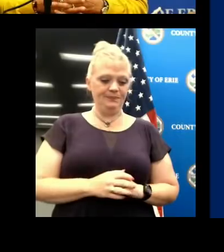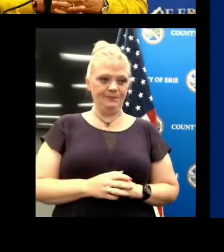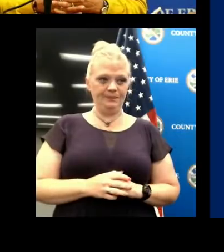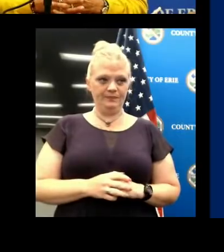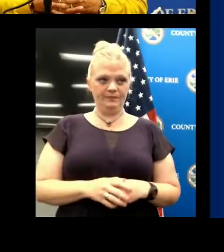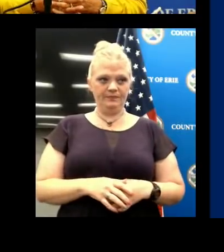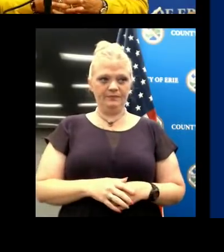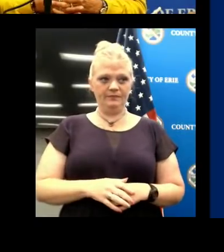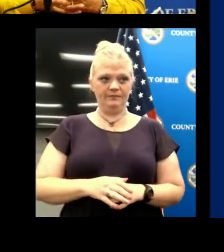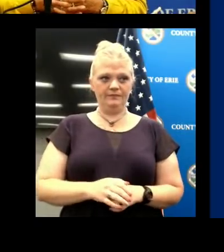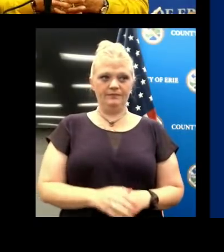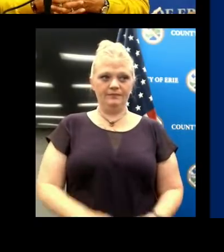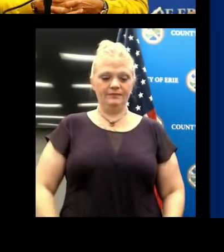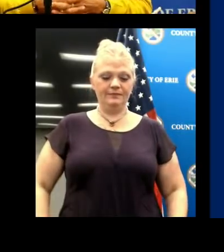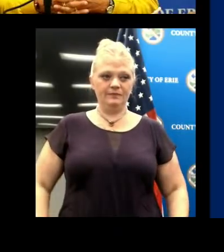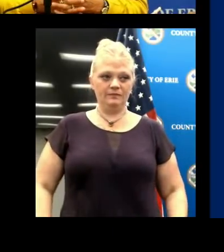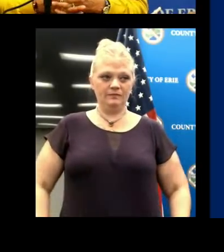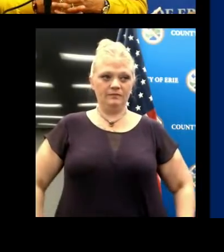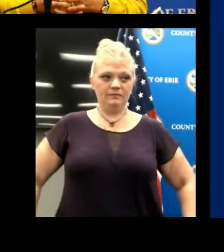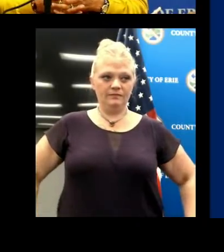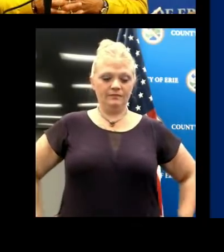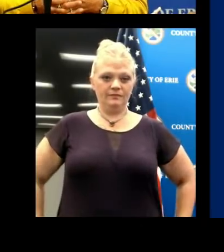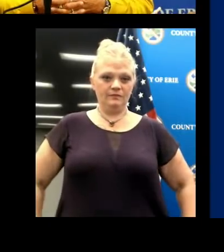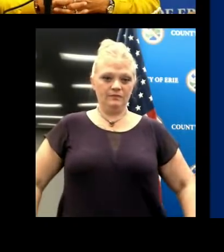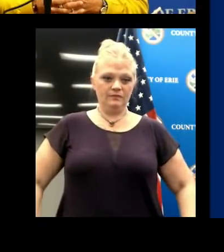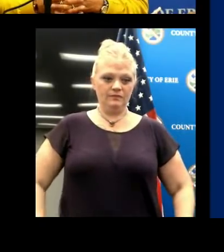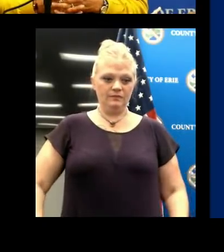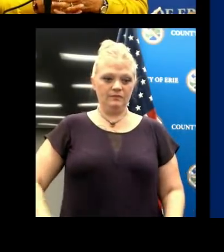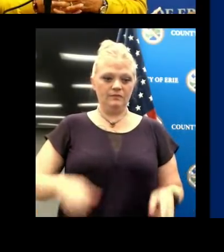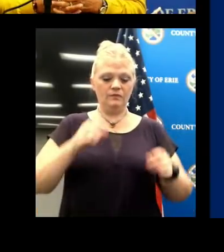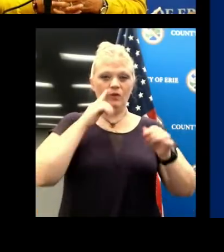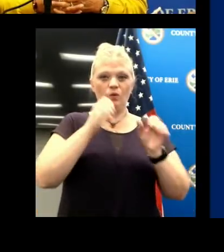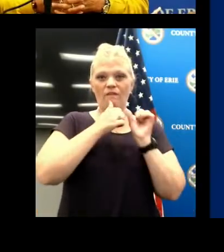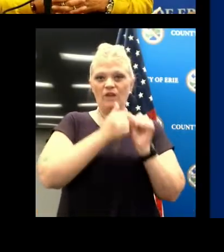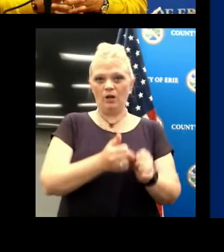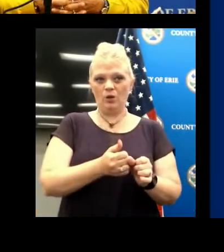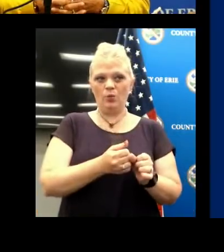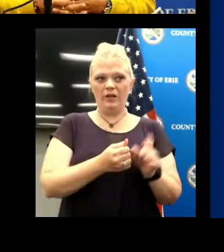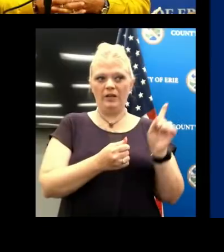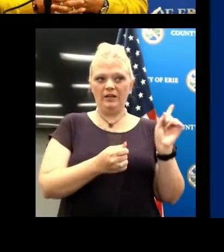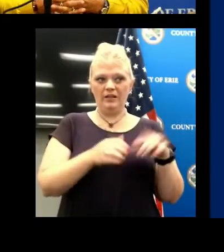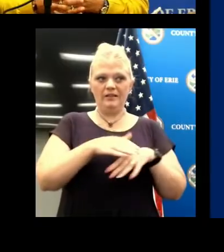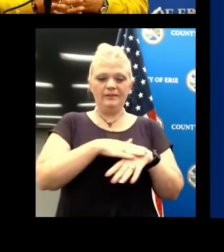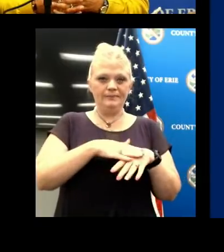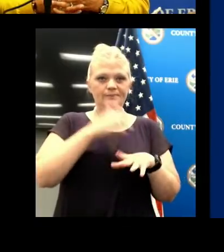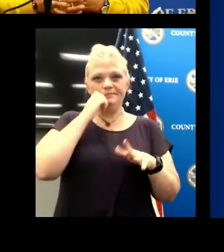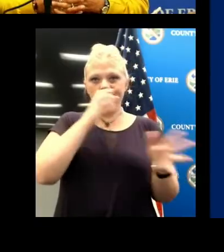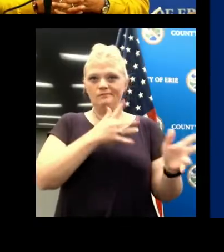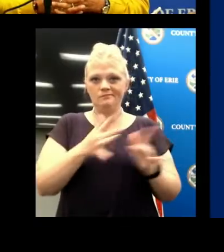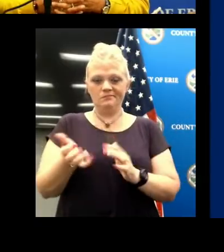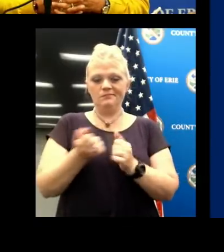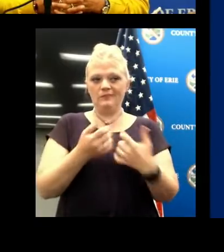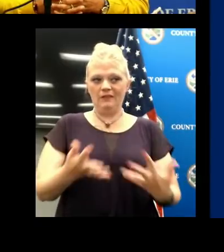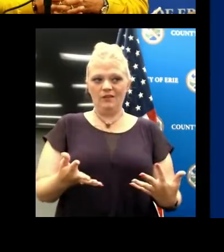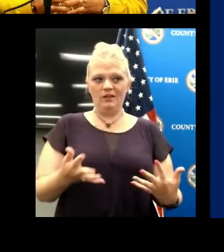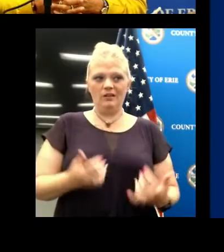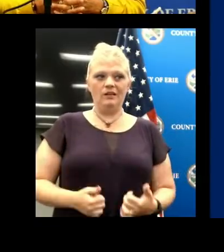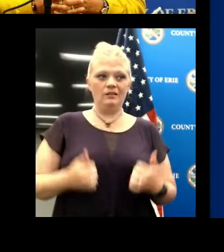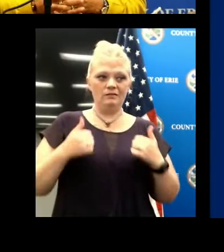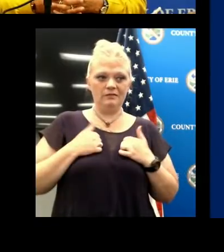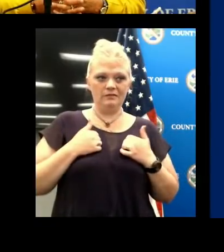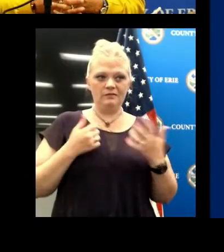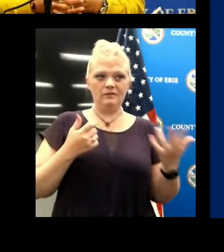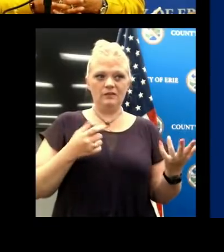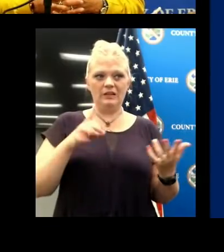demographics of our people who had died of COVID-19, and comparing that to our Erie County